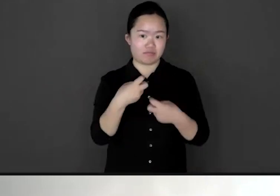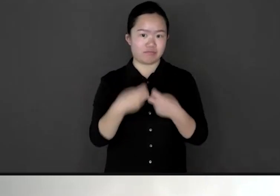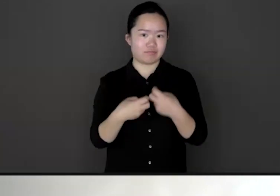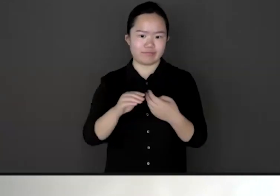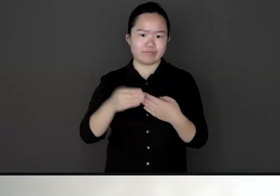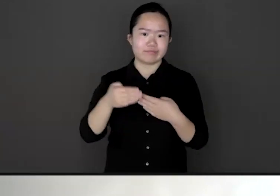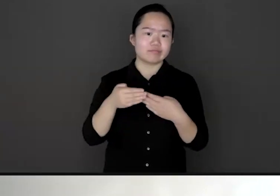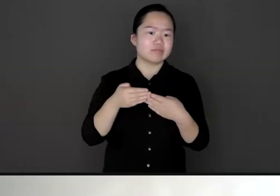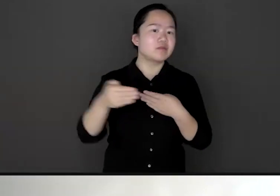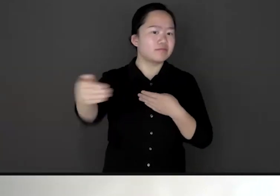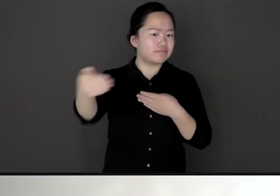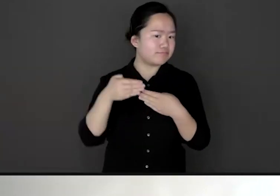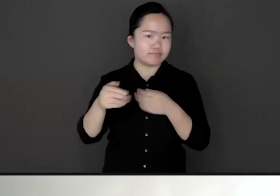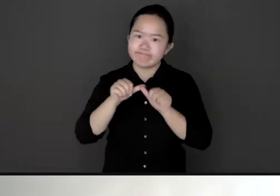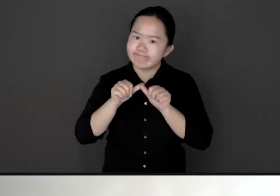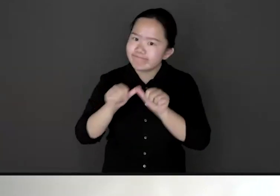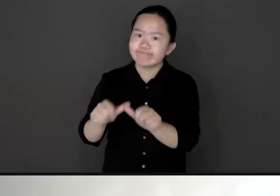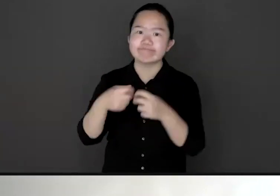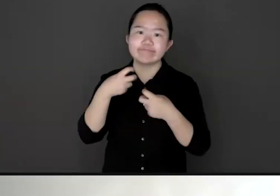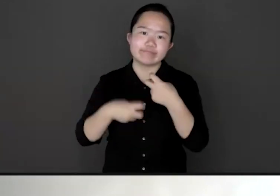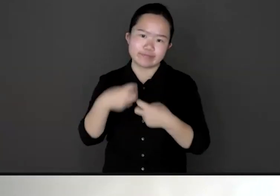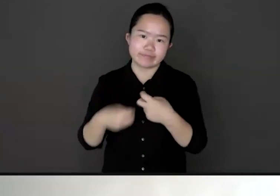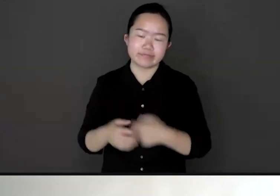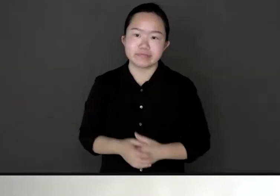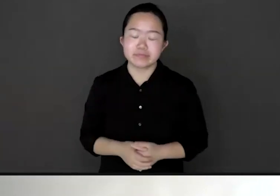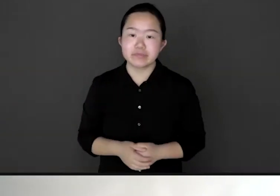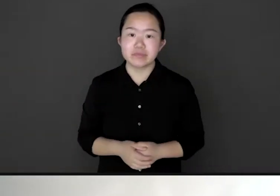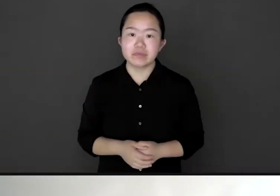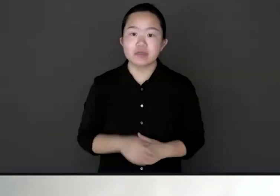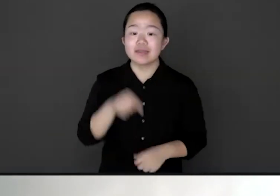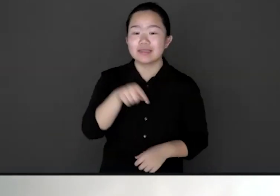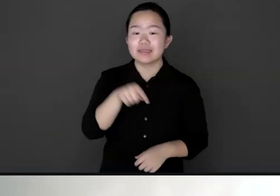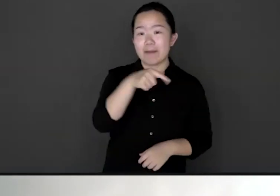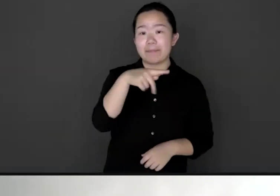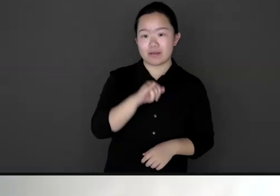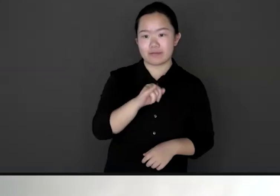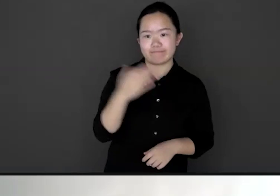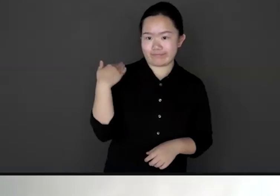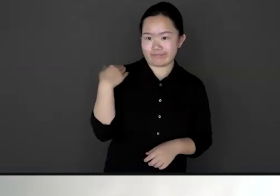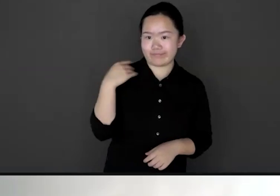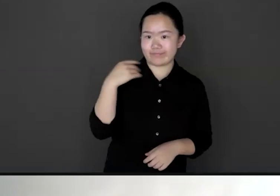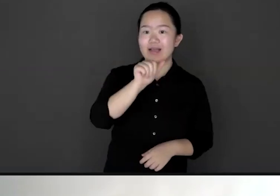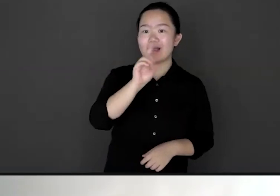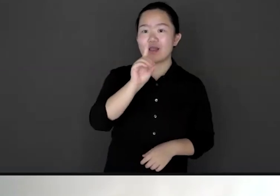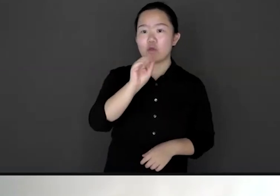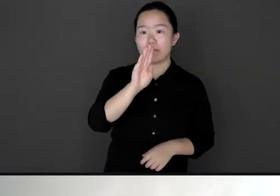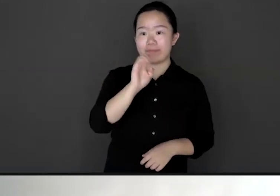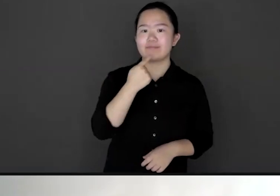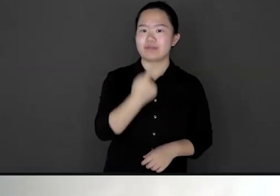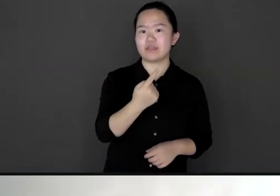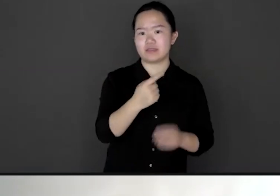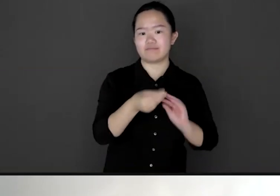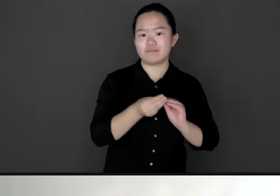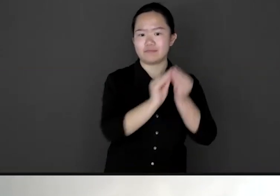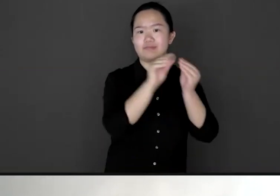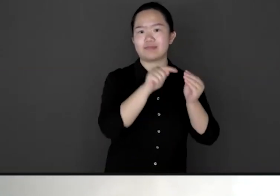Microsoft's doing is making our world easier. But will it make it perfect to those documents out there? I don't see it. I thought I would be out of